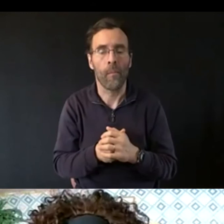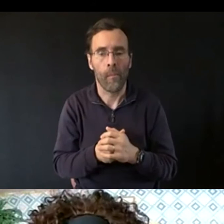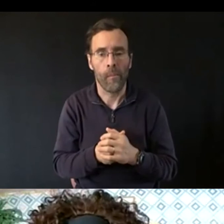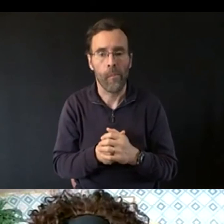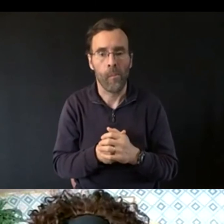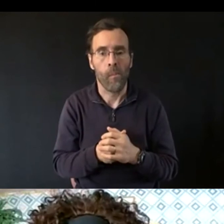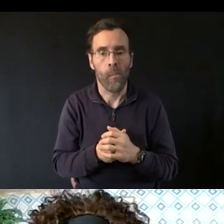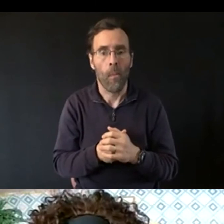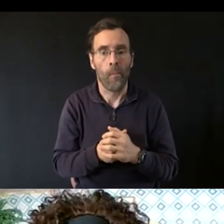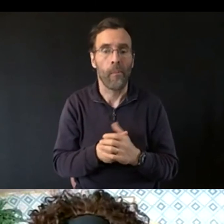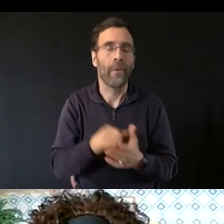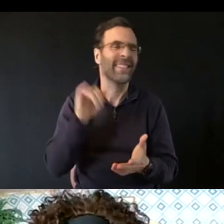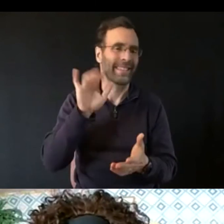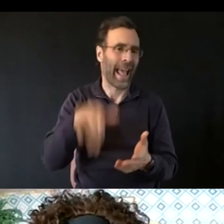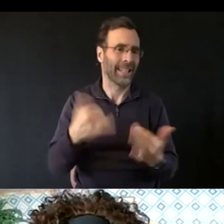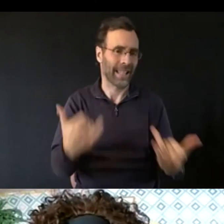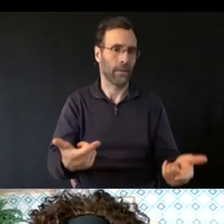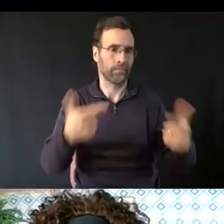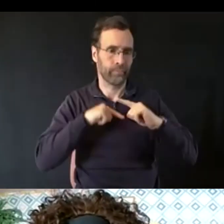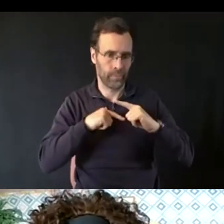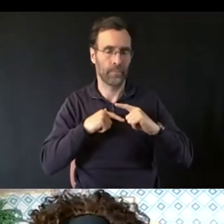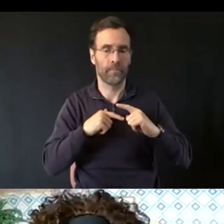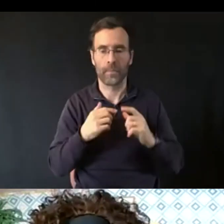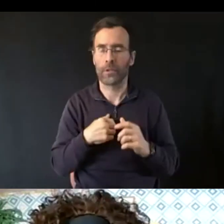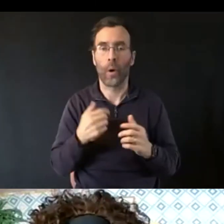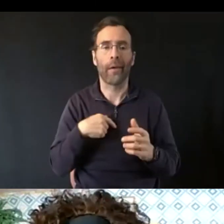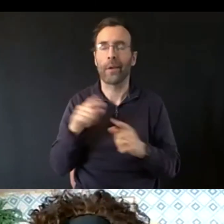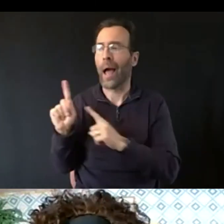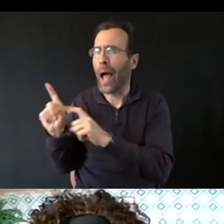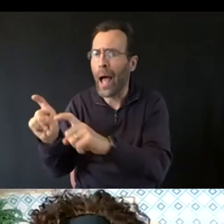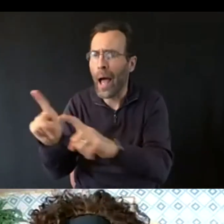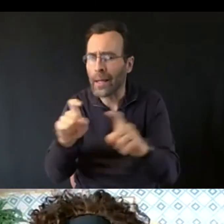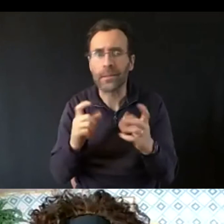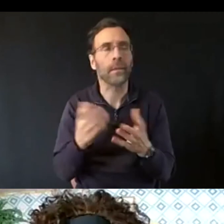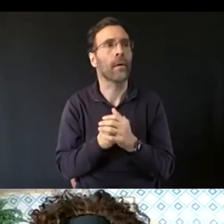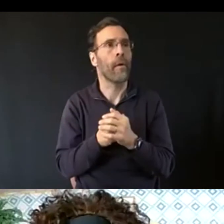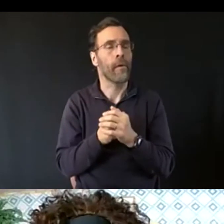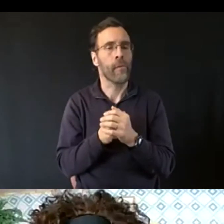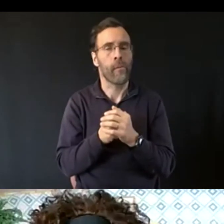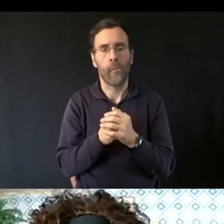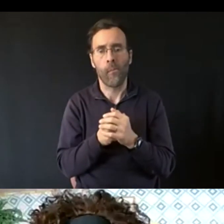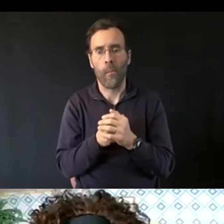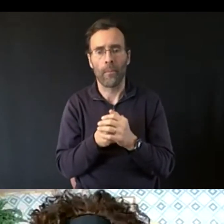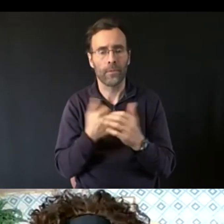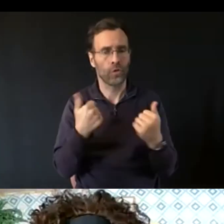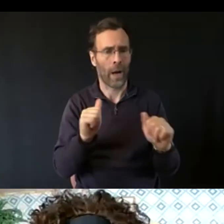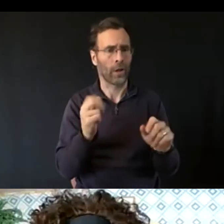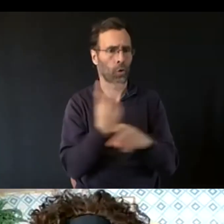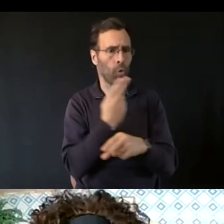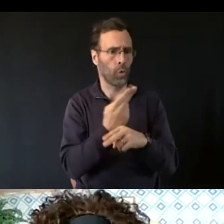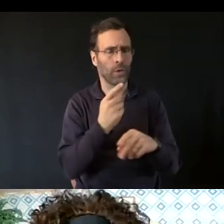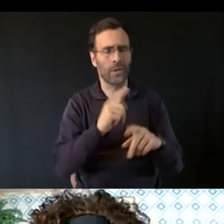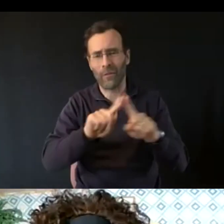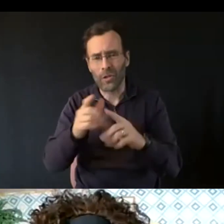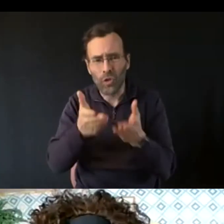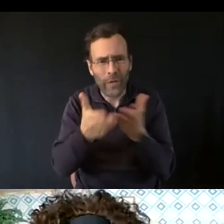So it's like that. So it's just asking around and trying to utilize different services and